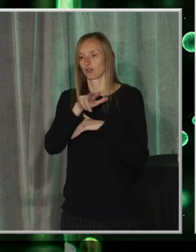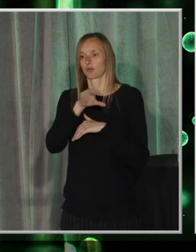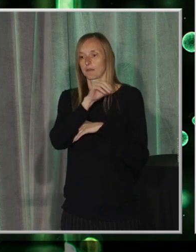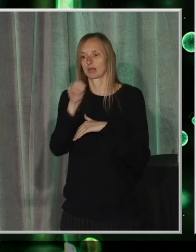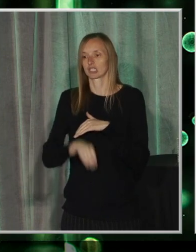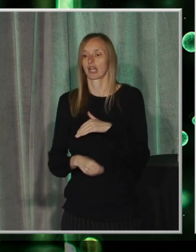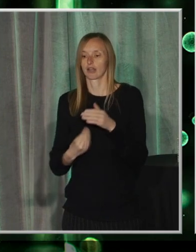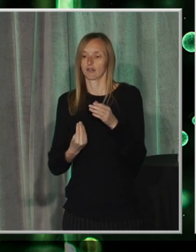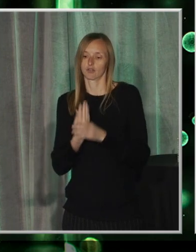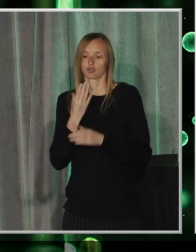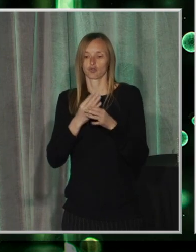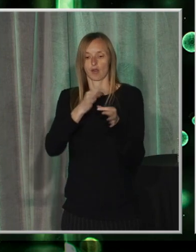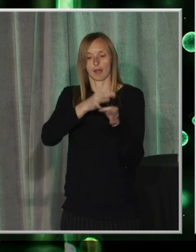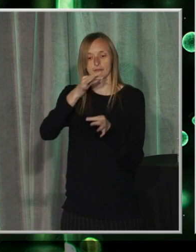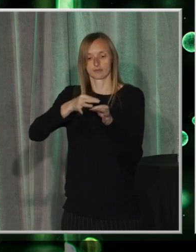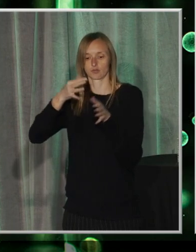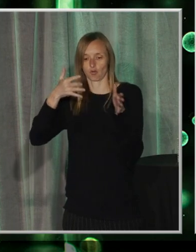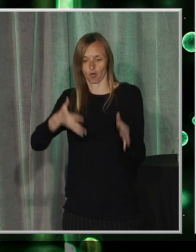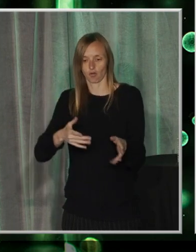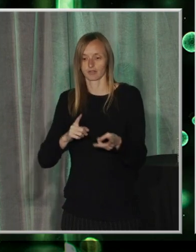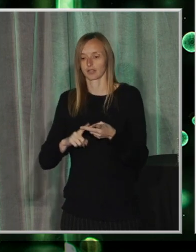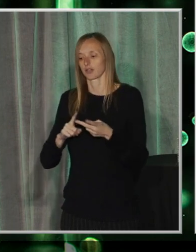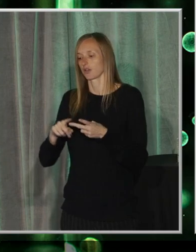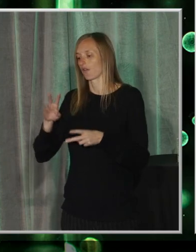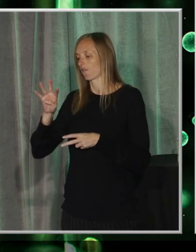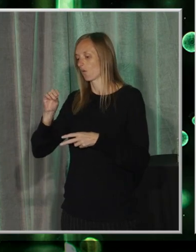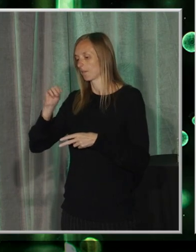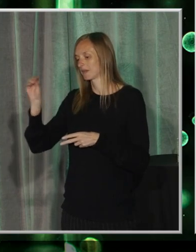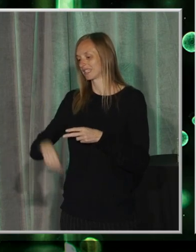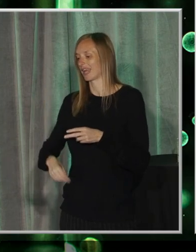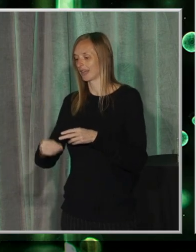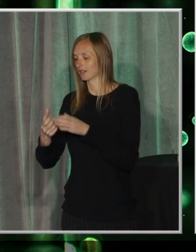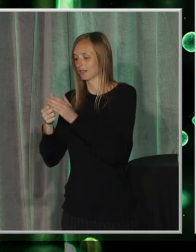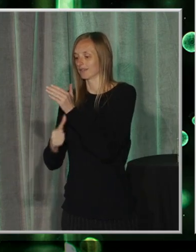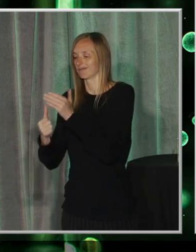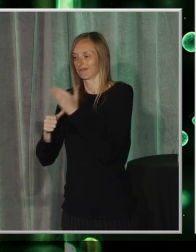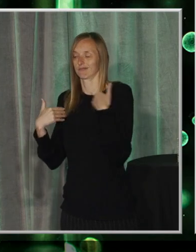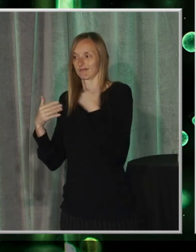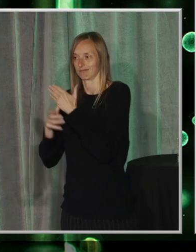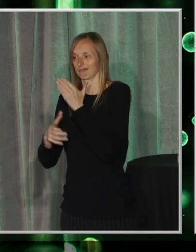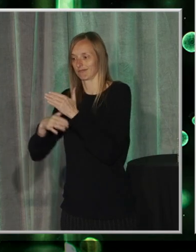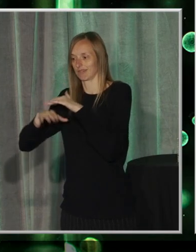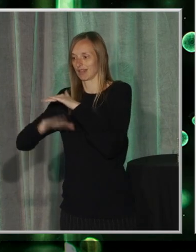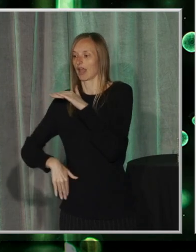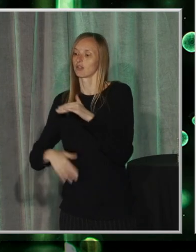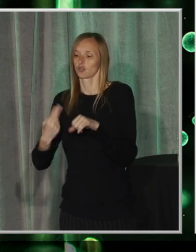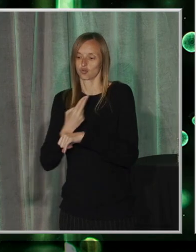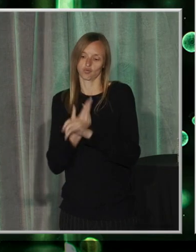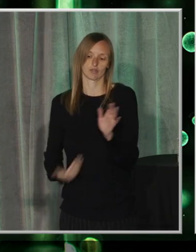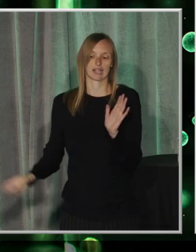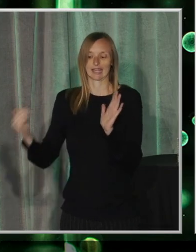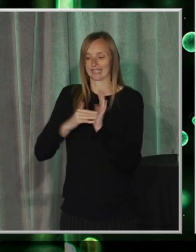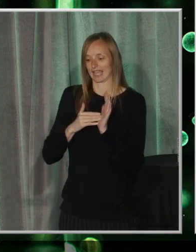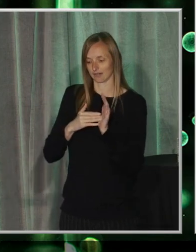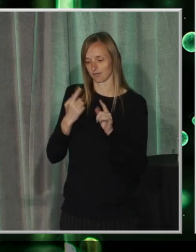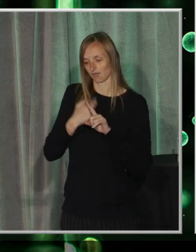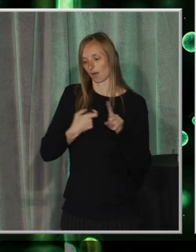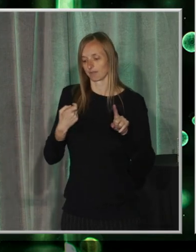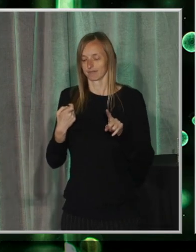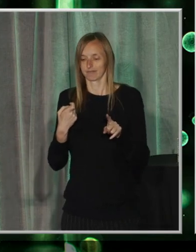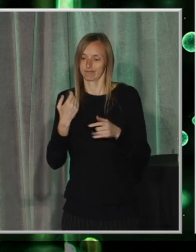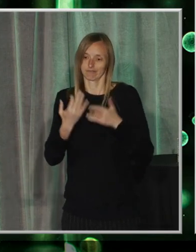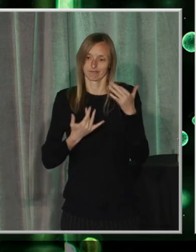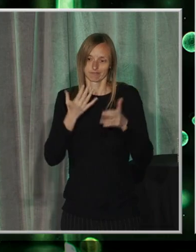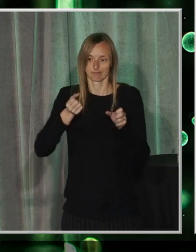of crop straws and 40% of manure are repurposed by these two methods, leaving the majority of the